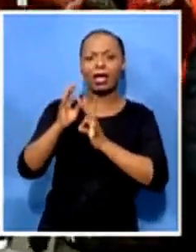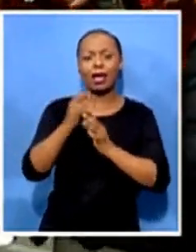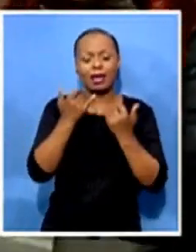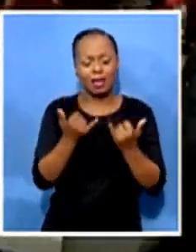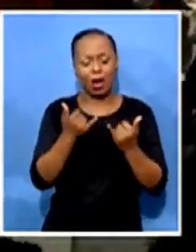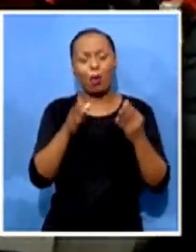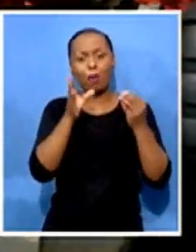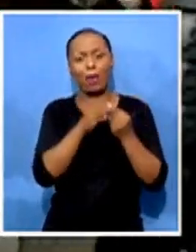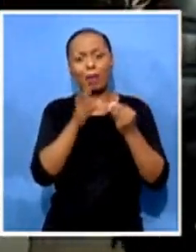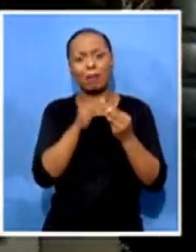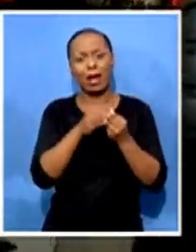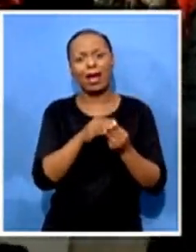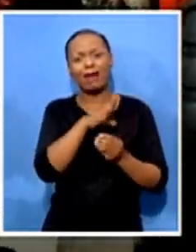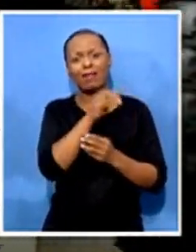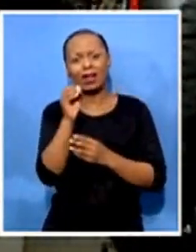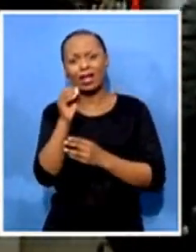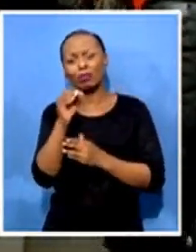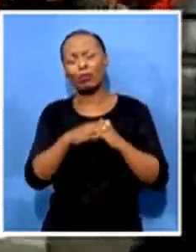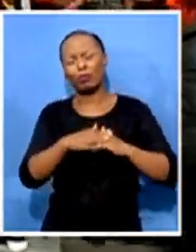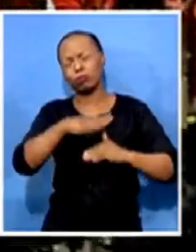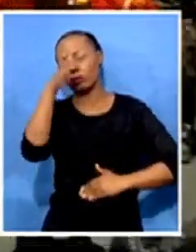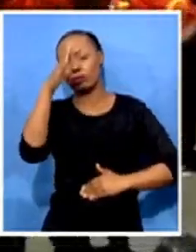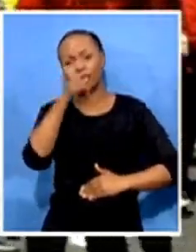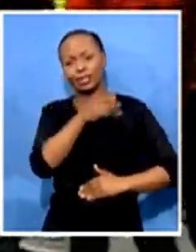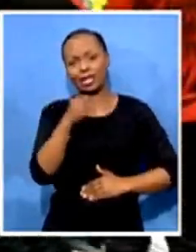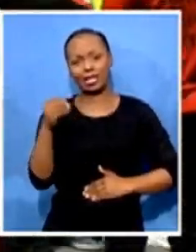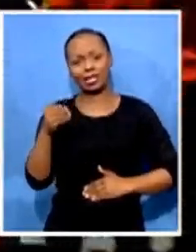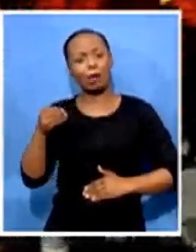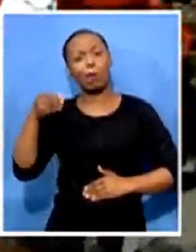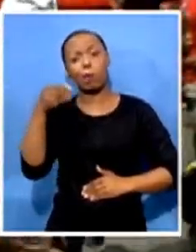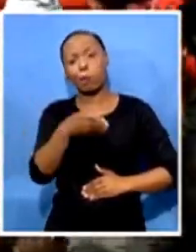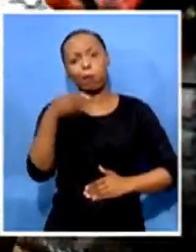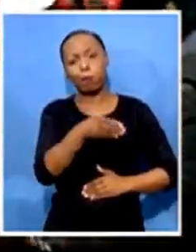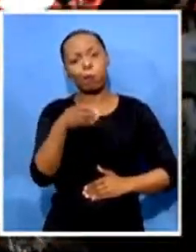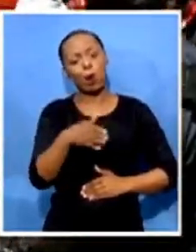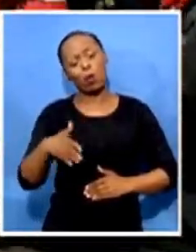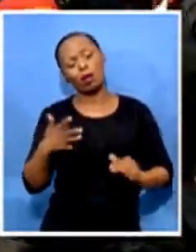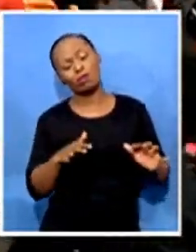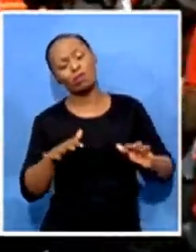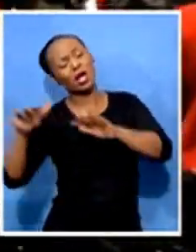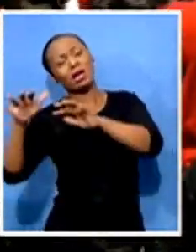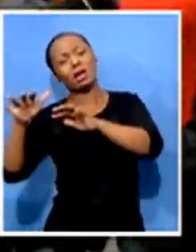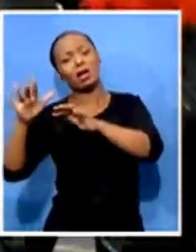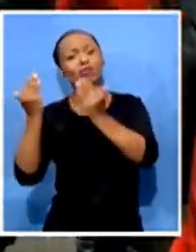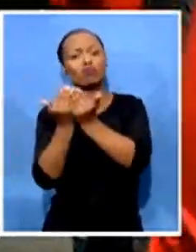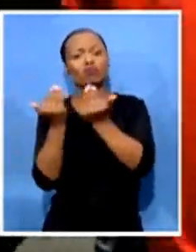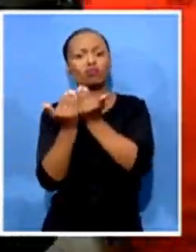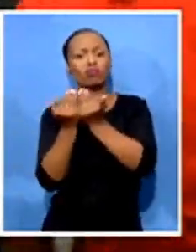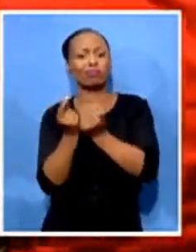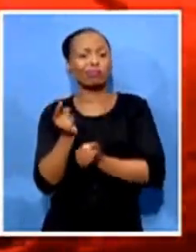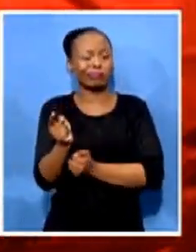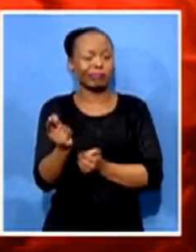out there in Brackenfell, a show of force, as it were, especially after what many say was a bit of an embarrassment for